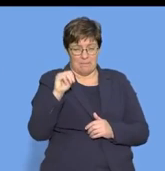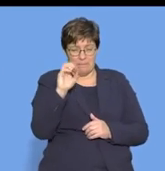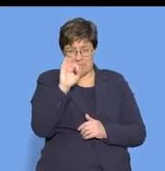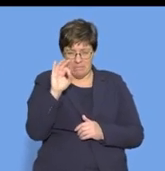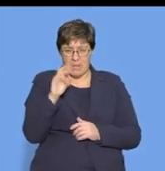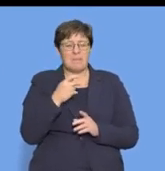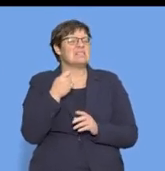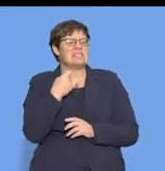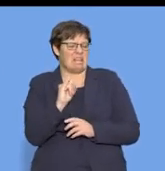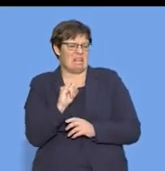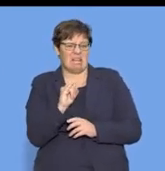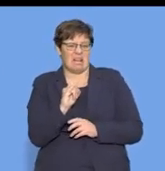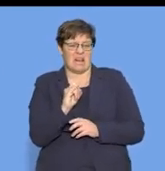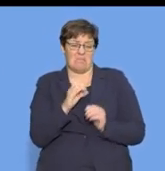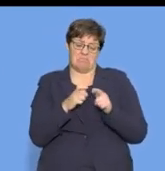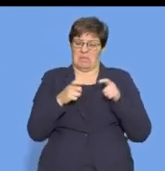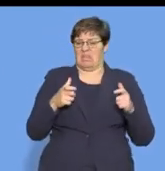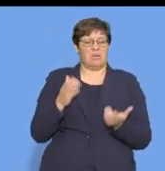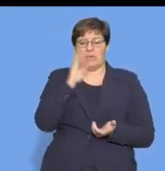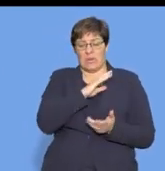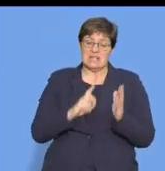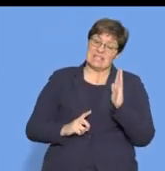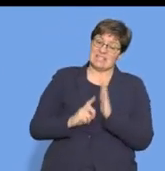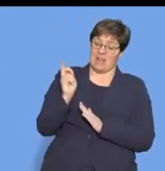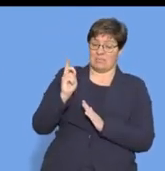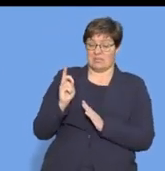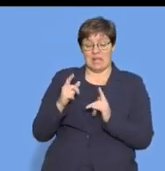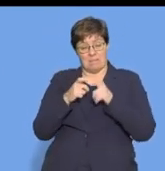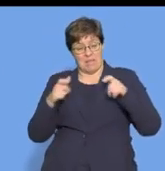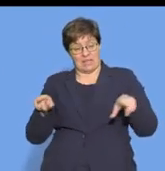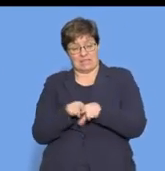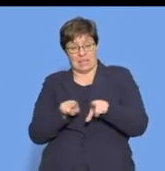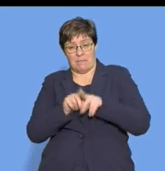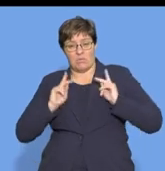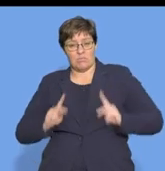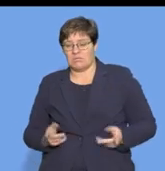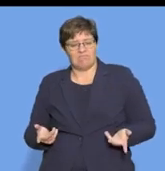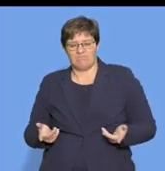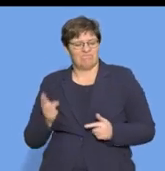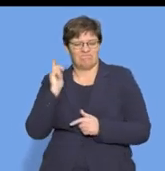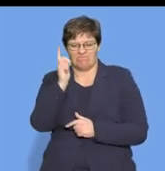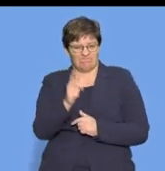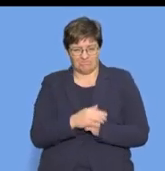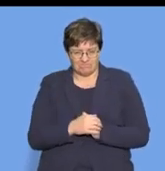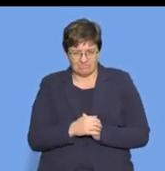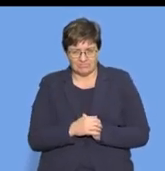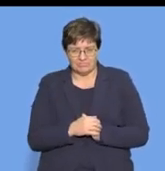larger, but it's still not as developed as, or as large as